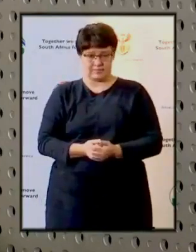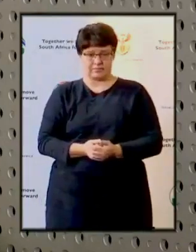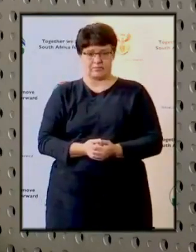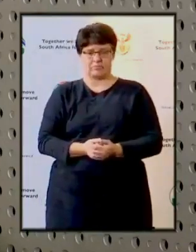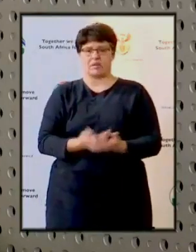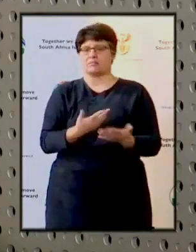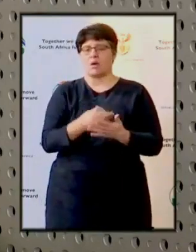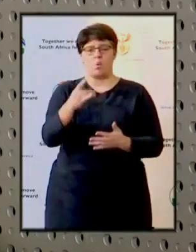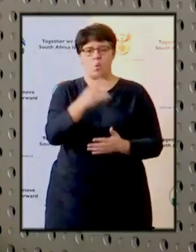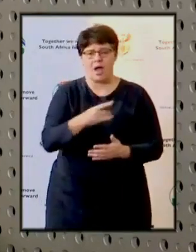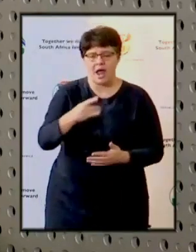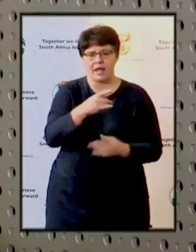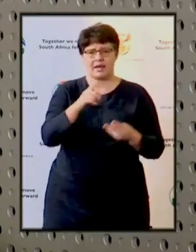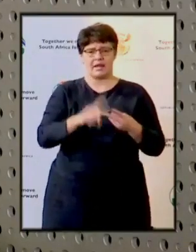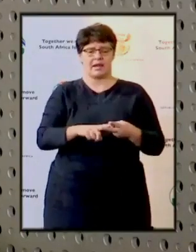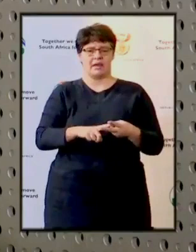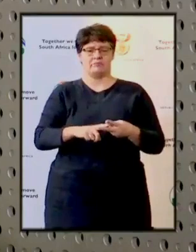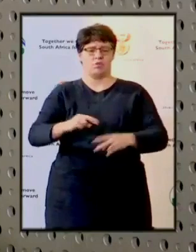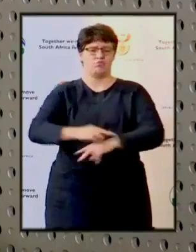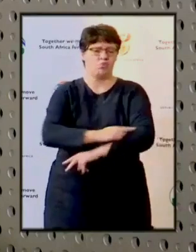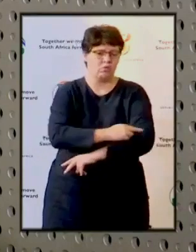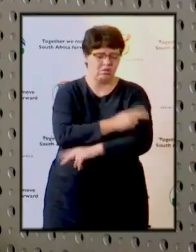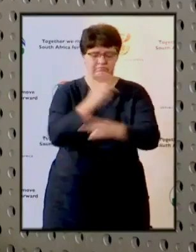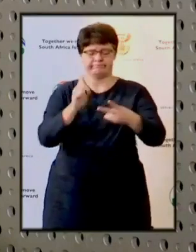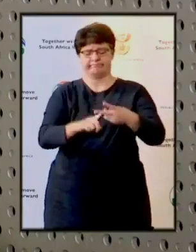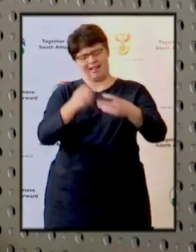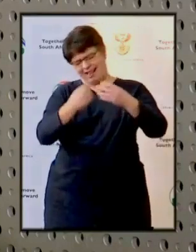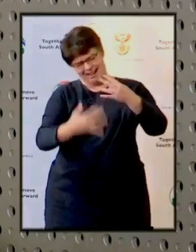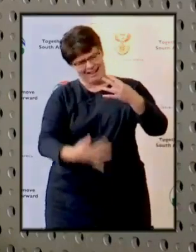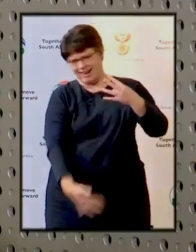wine, including wool, including many other things